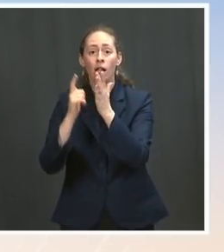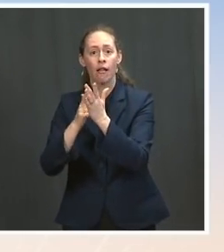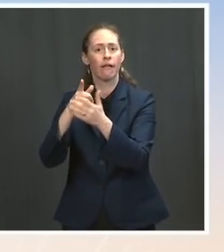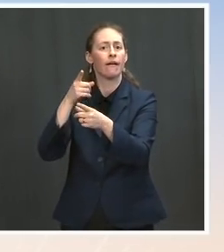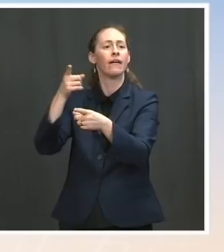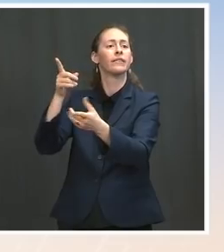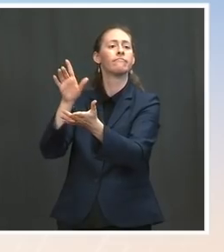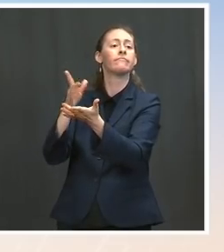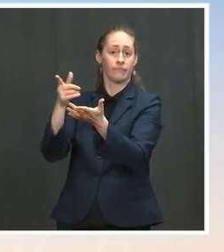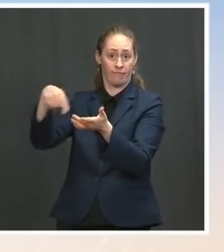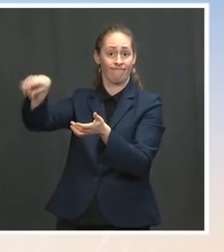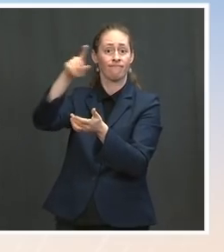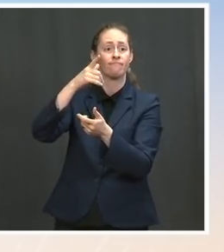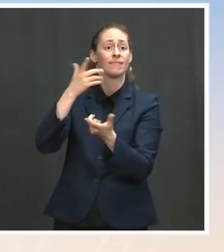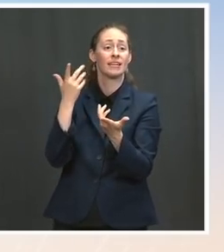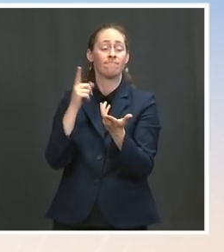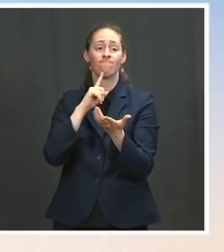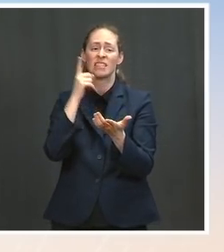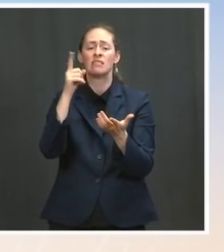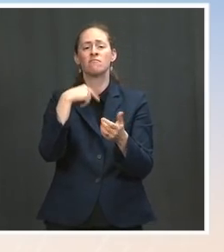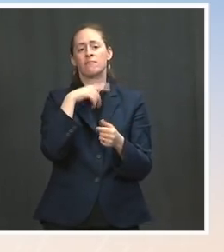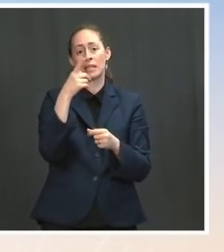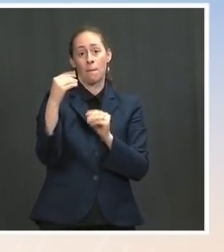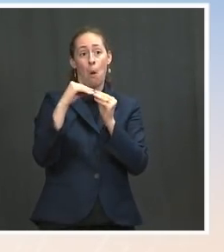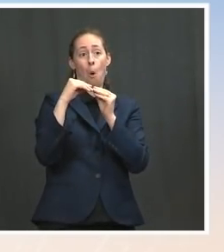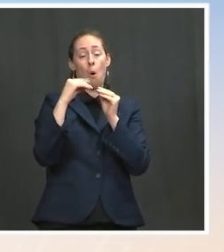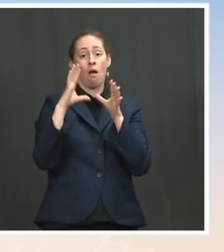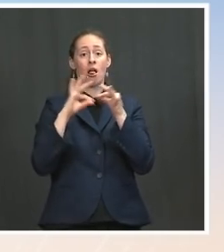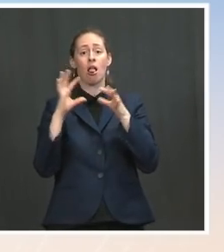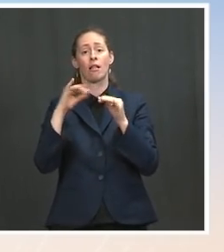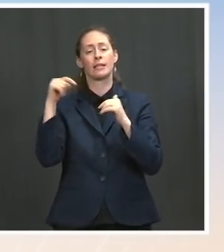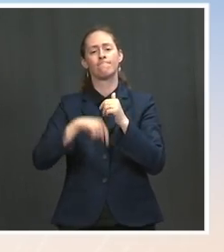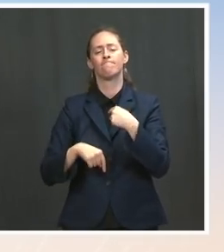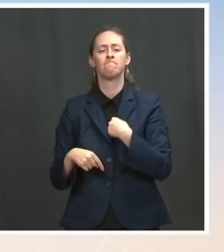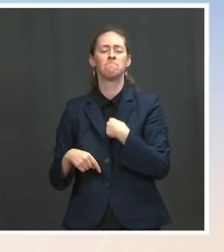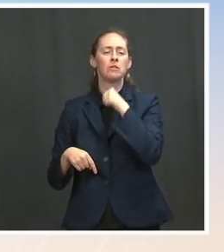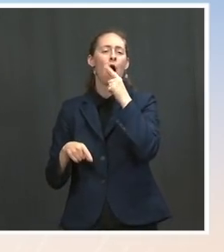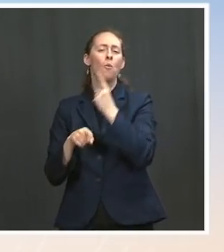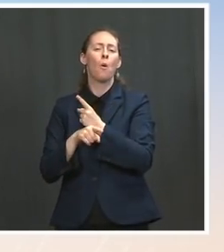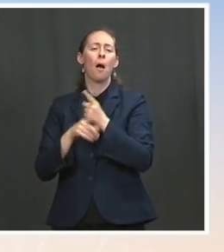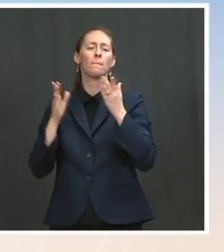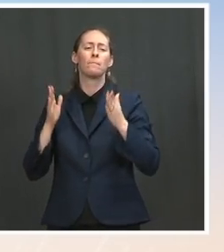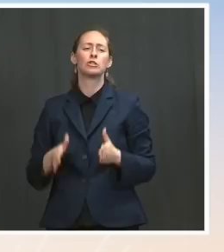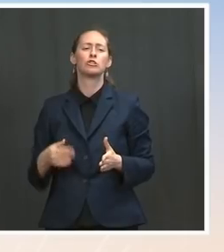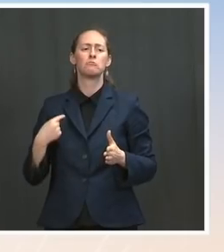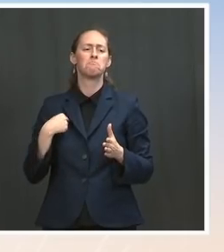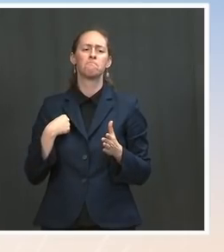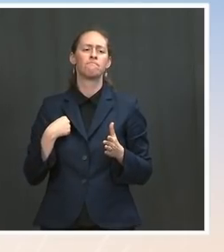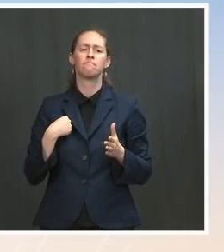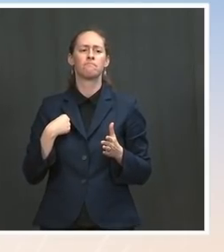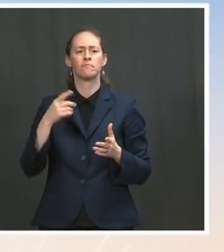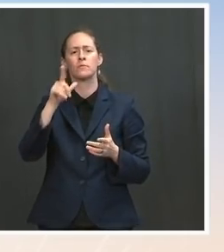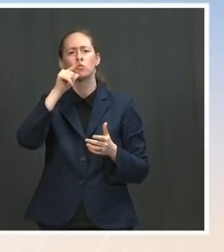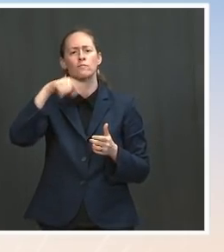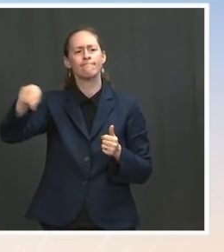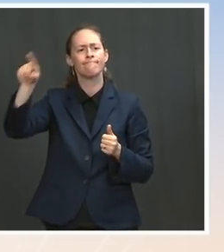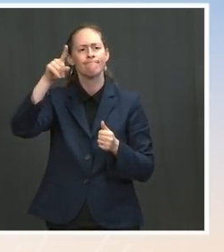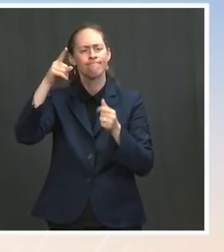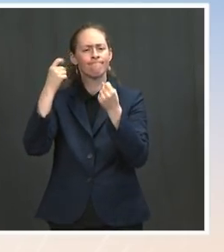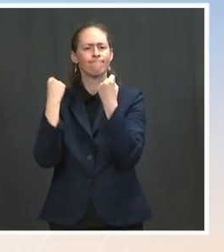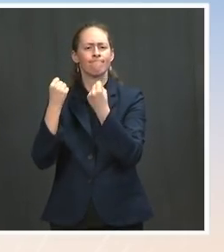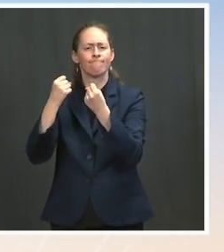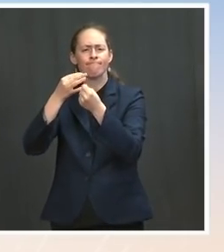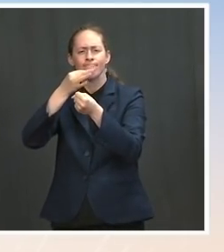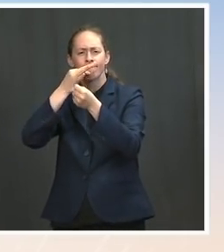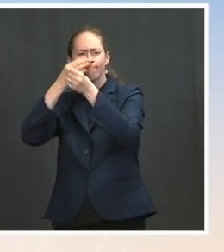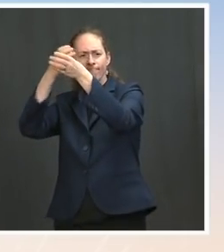think I'm the right one to speak to that. So total coincidence. I think you could certainly go track down those cyber criminals in Russia and have a good